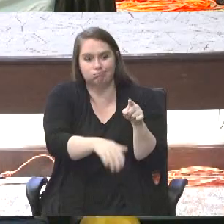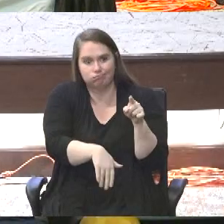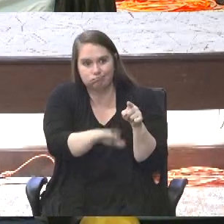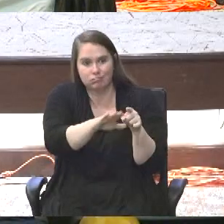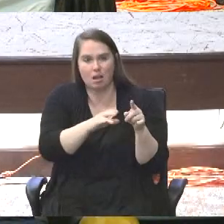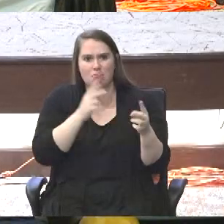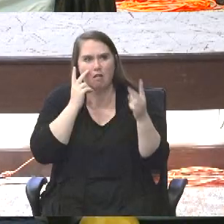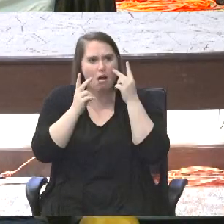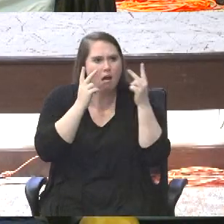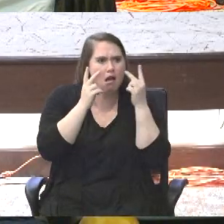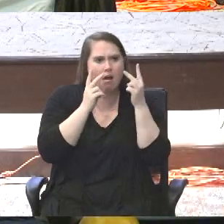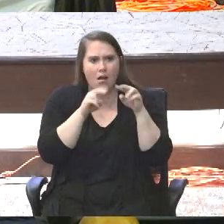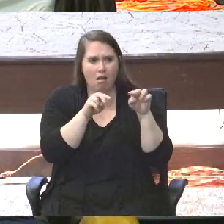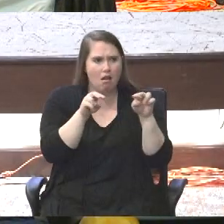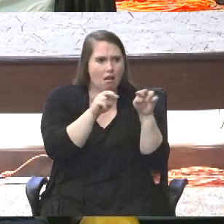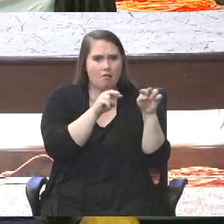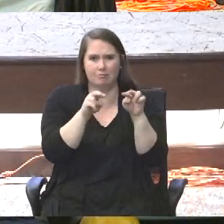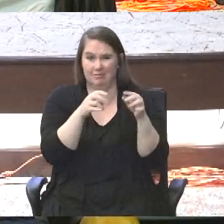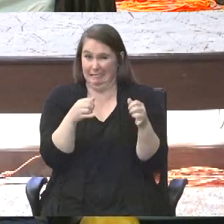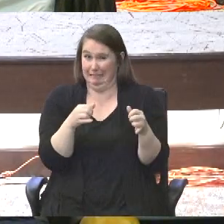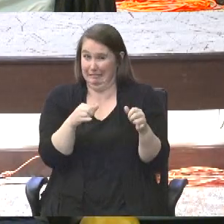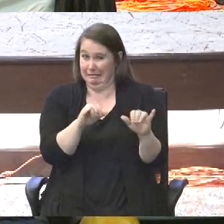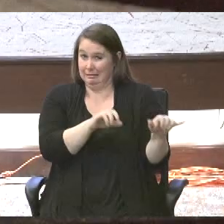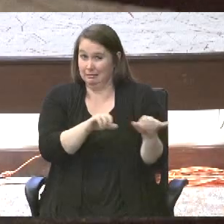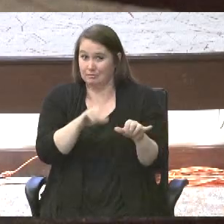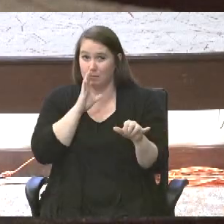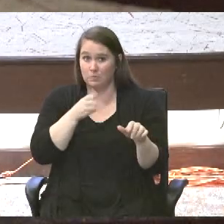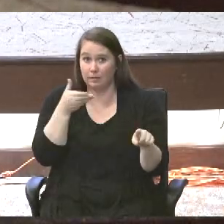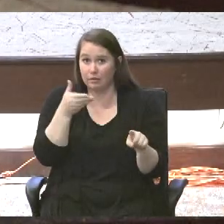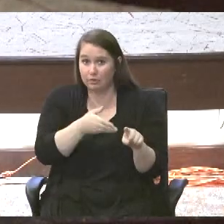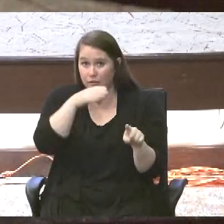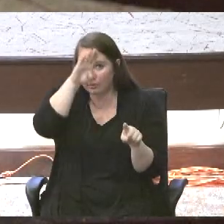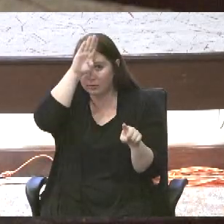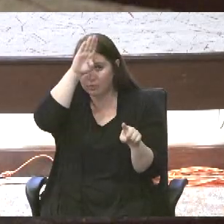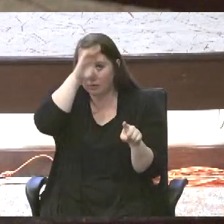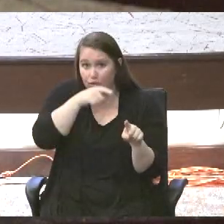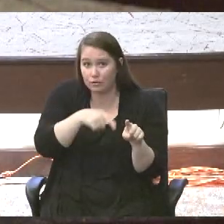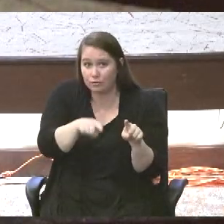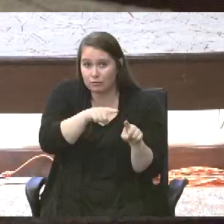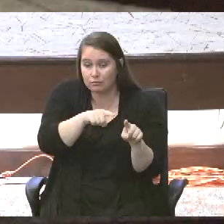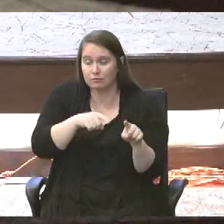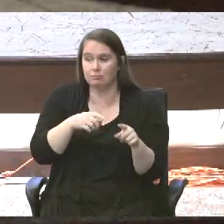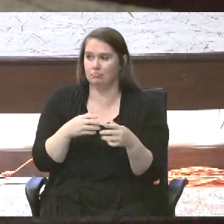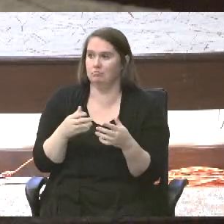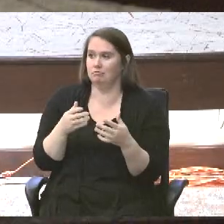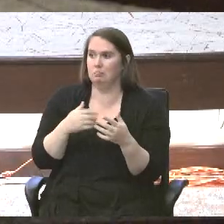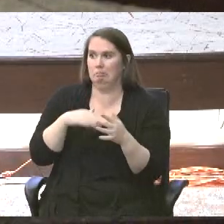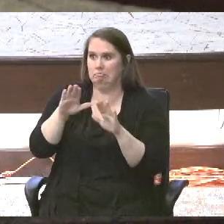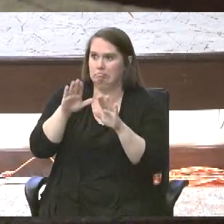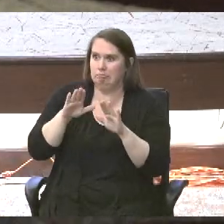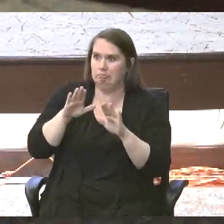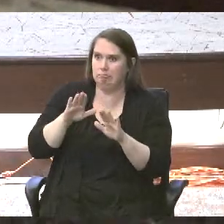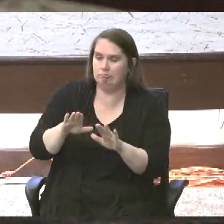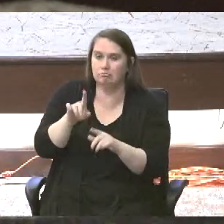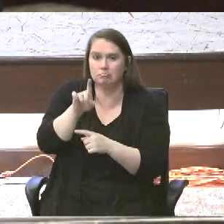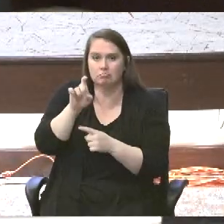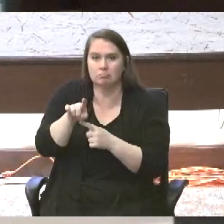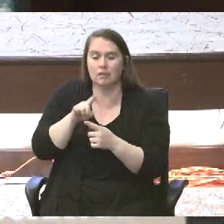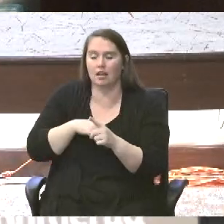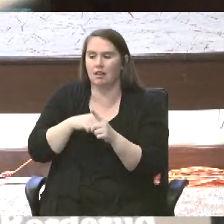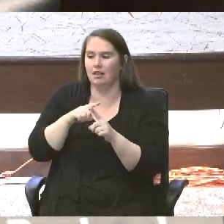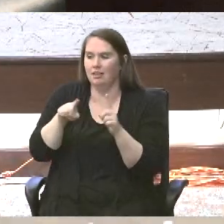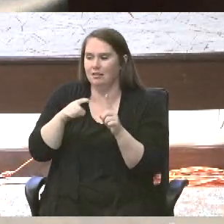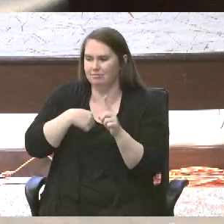of things. Will that still retain the sailor bear with the fire hat on the fire engines? Oh, that's a great,